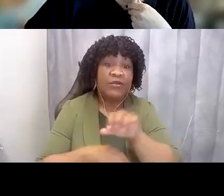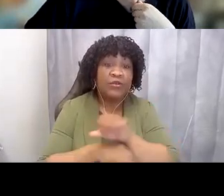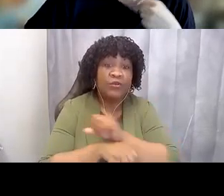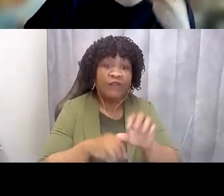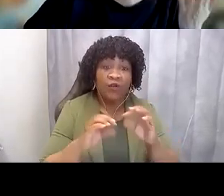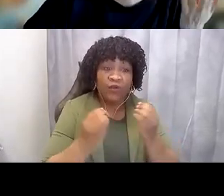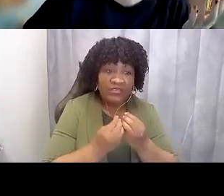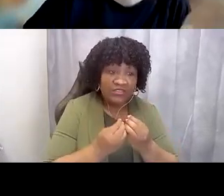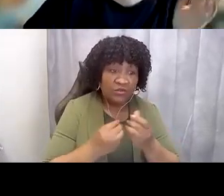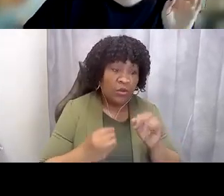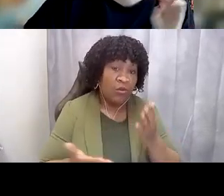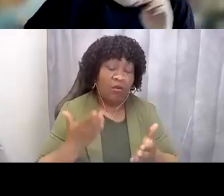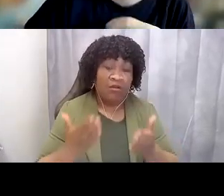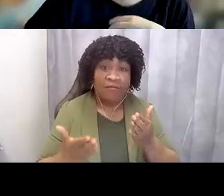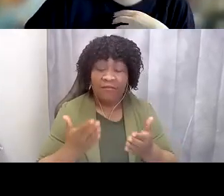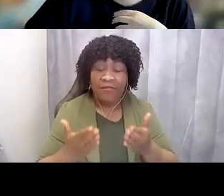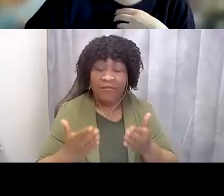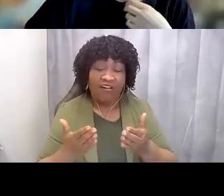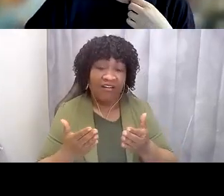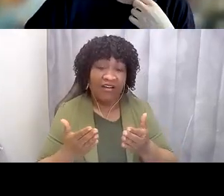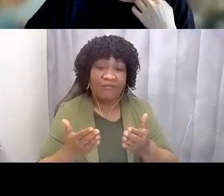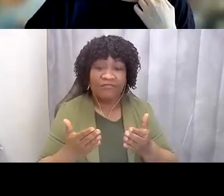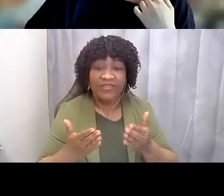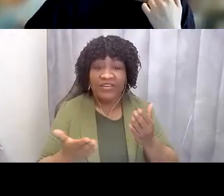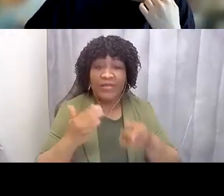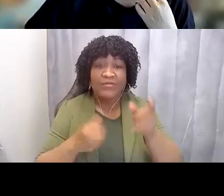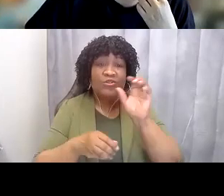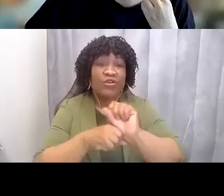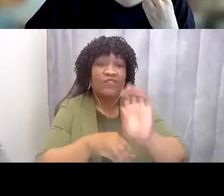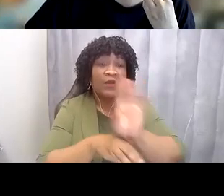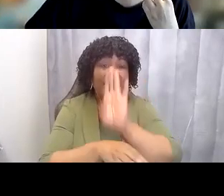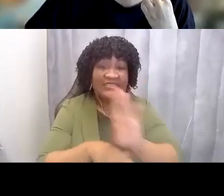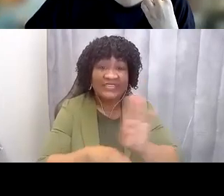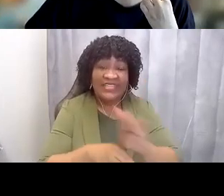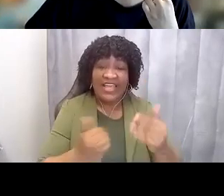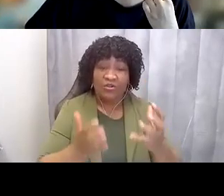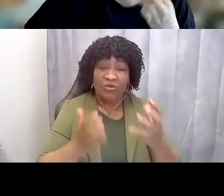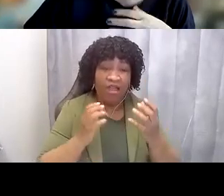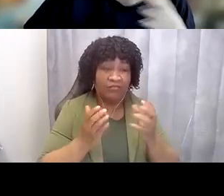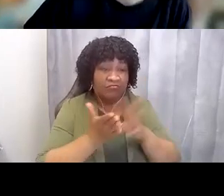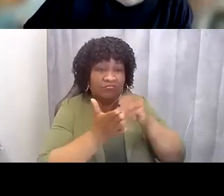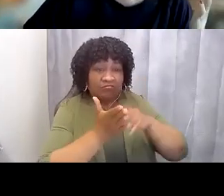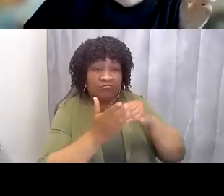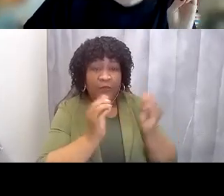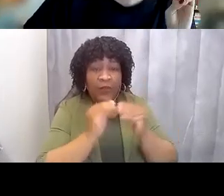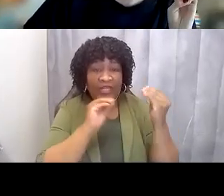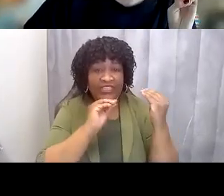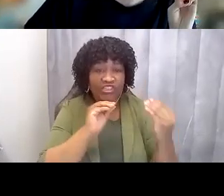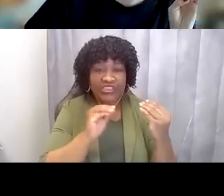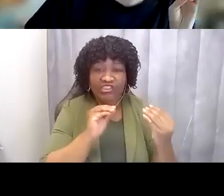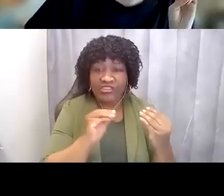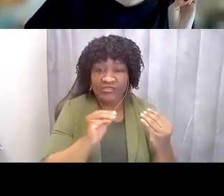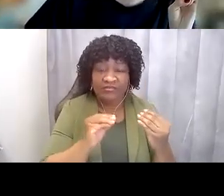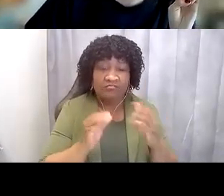organization or, you know, or a business and you want education for